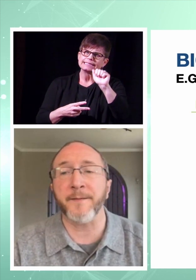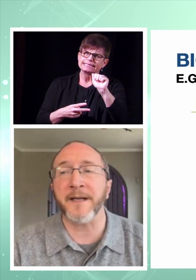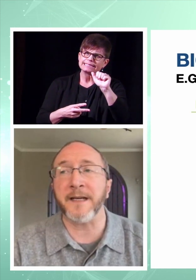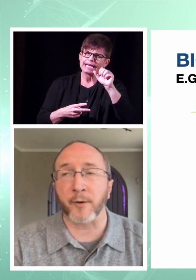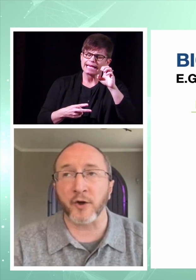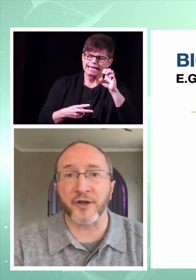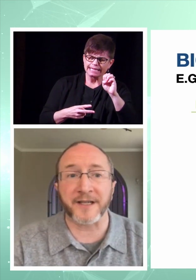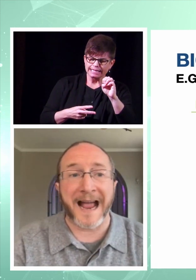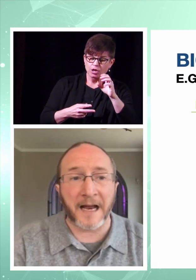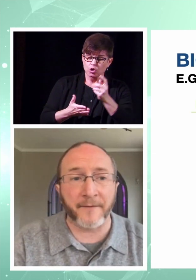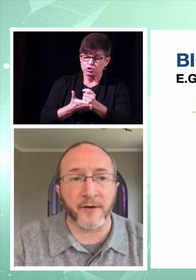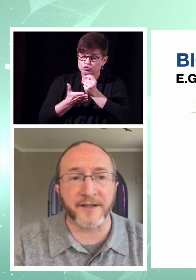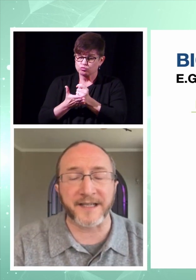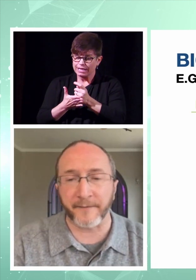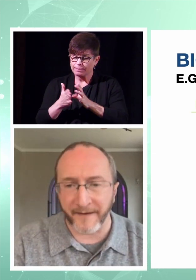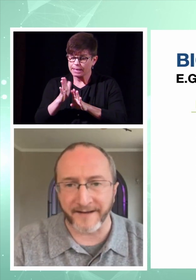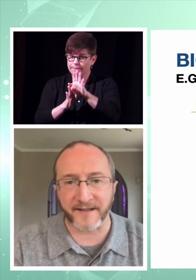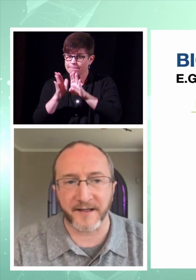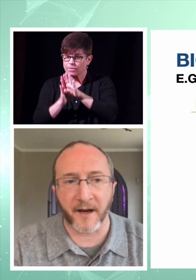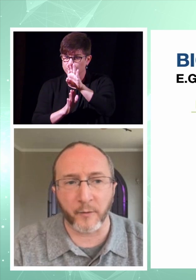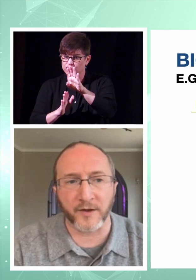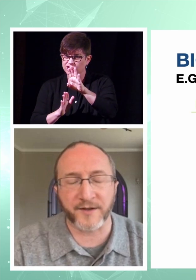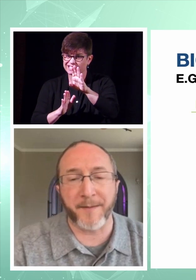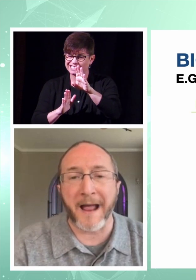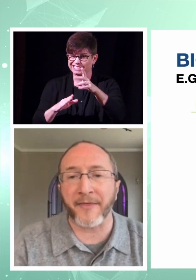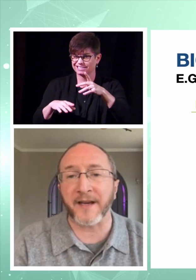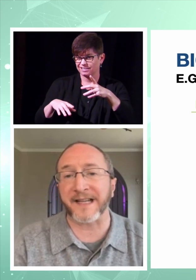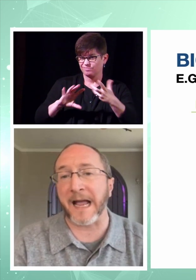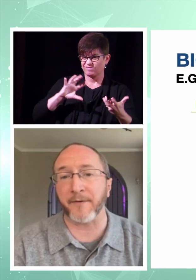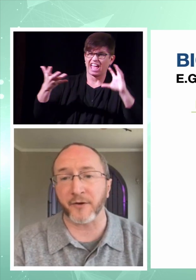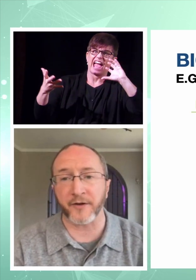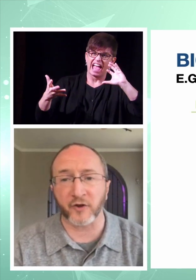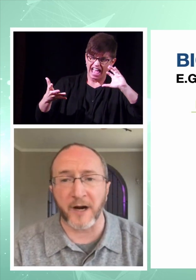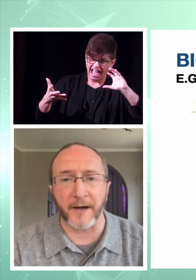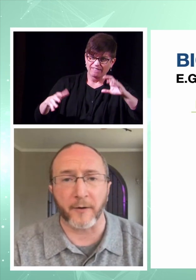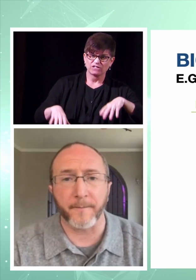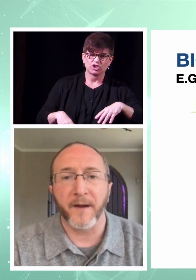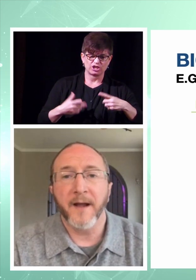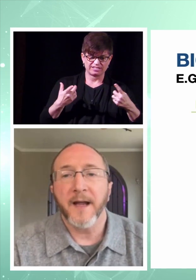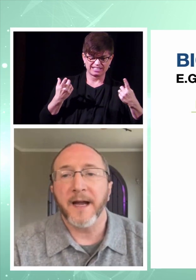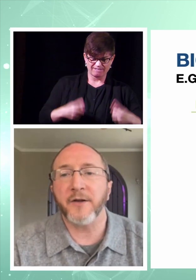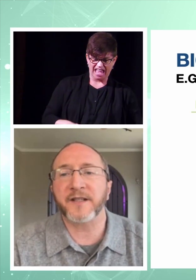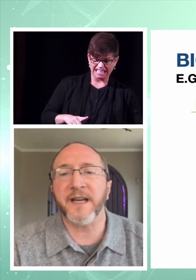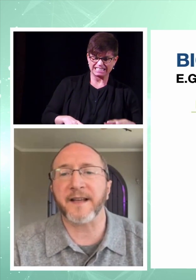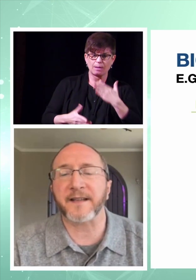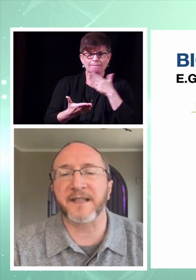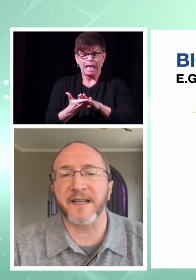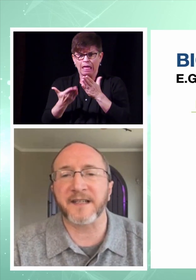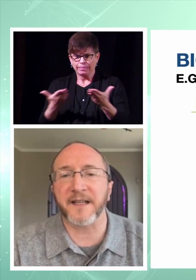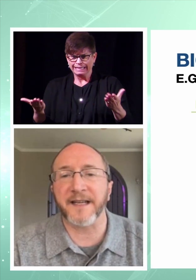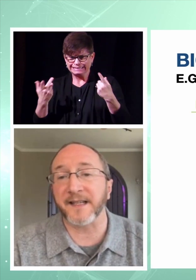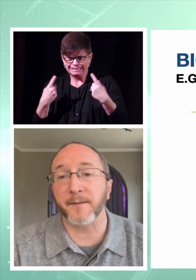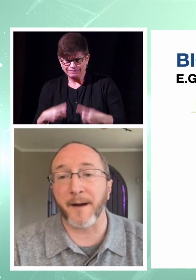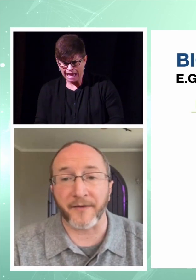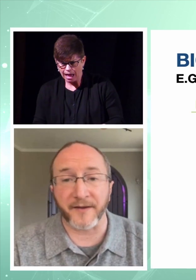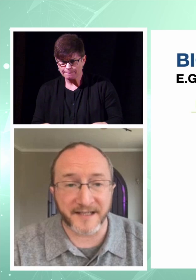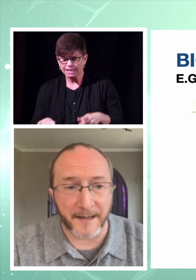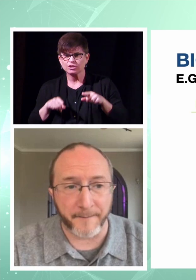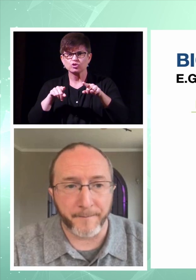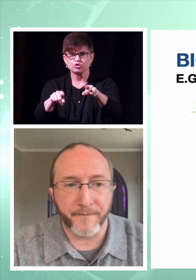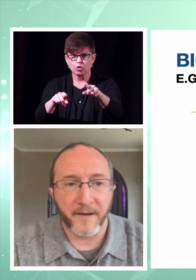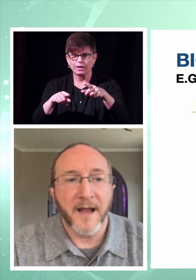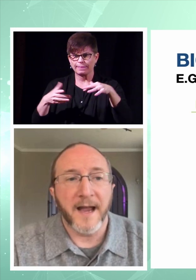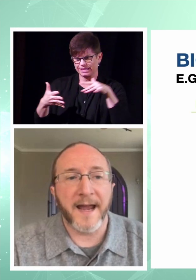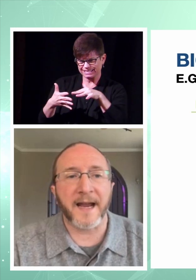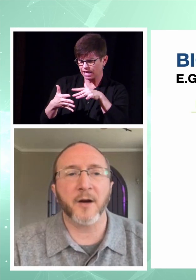for treatment emergent adverse events. In other words, bad things that happen during the trial. And you see that statistically, it's about the